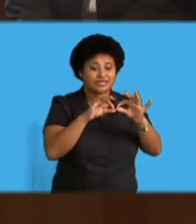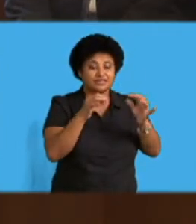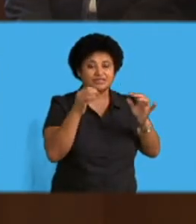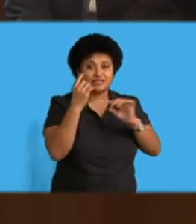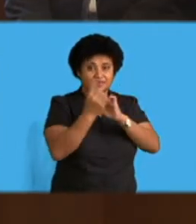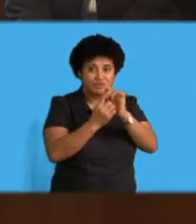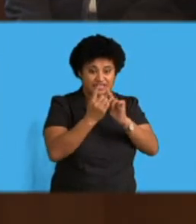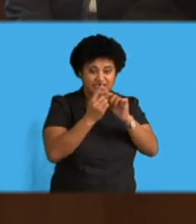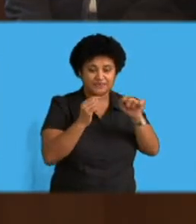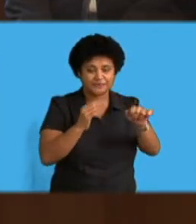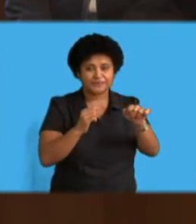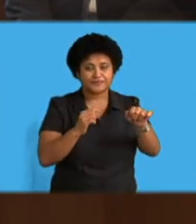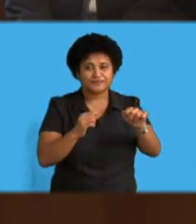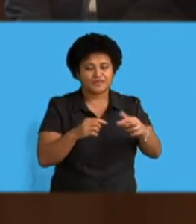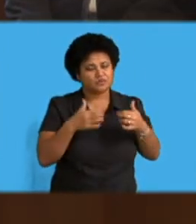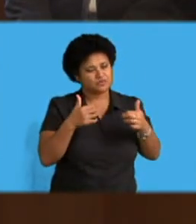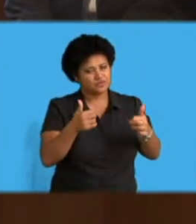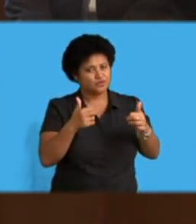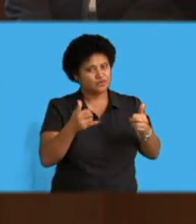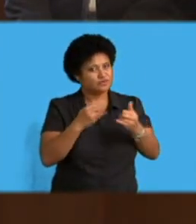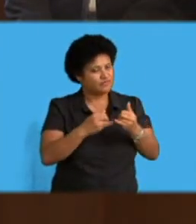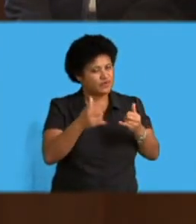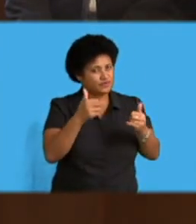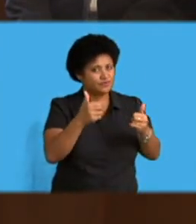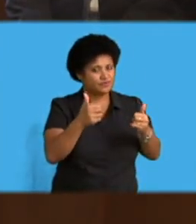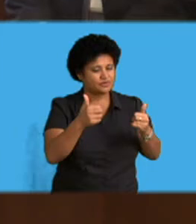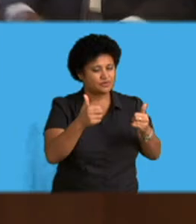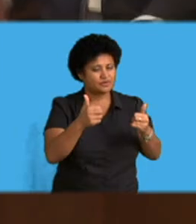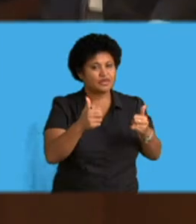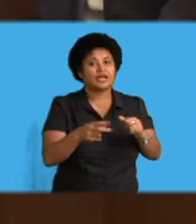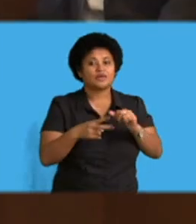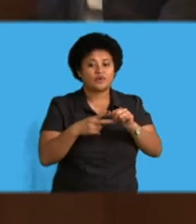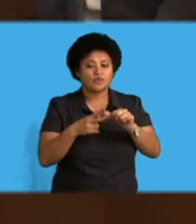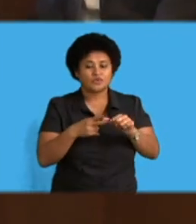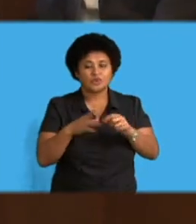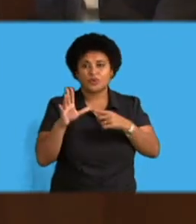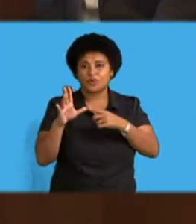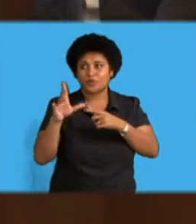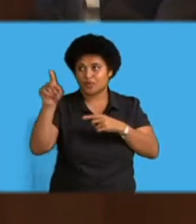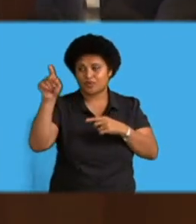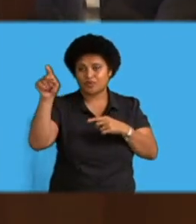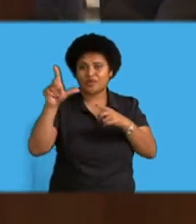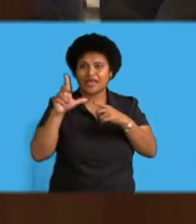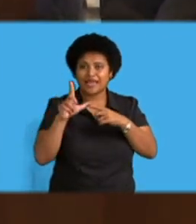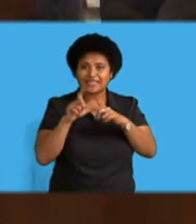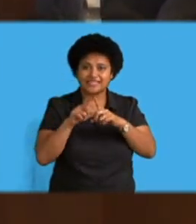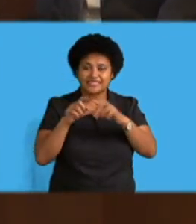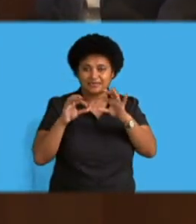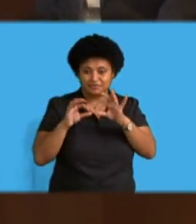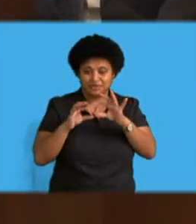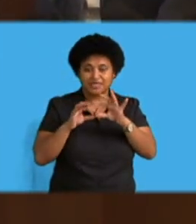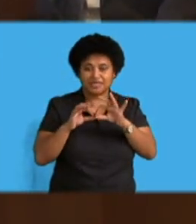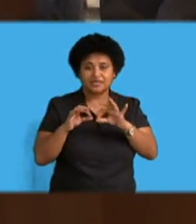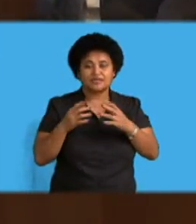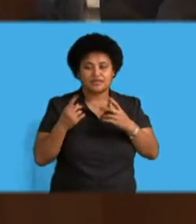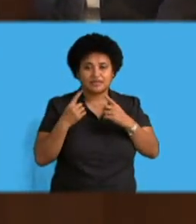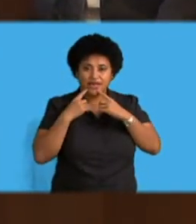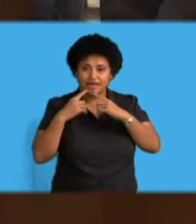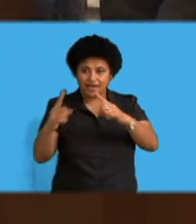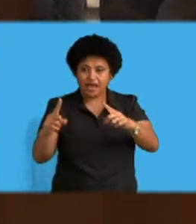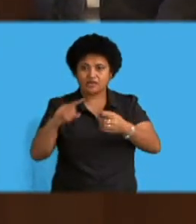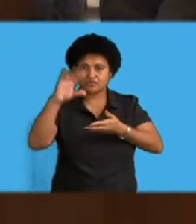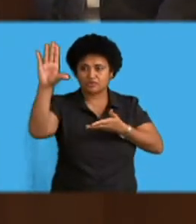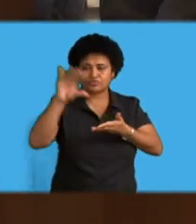had. Furthermore, by the end of the ADB event, ADB had also announced its support for the Fiji's COP23 presidency, and a sum of